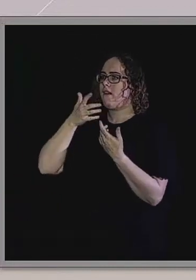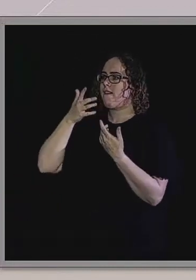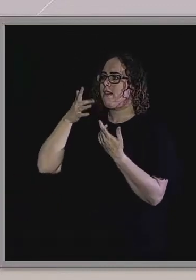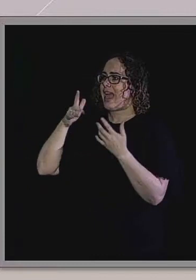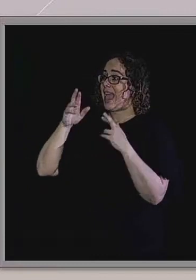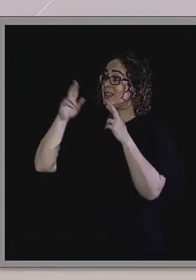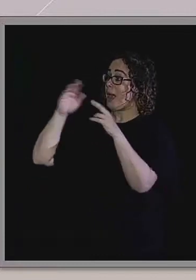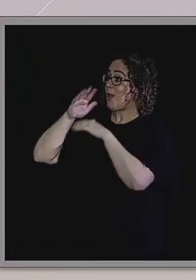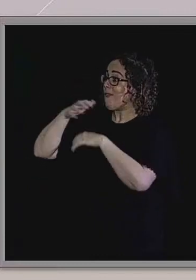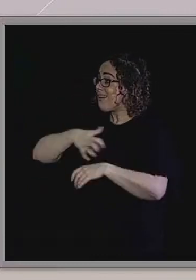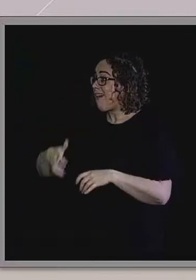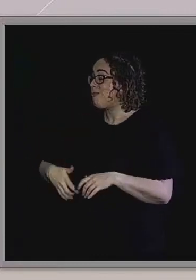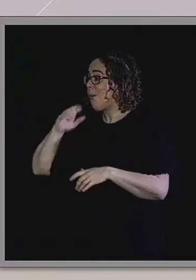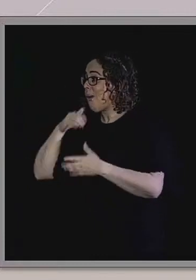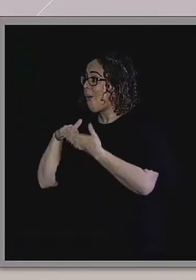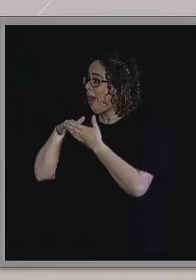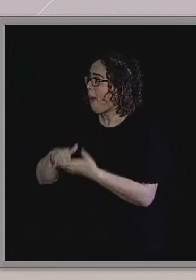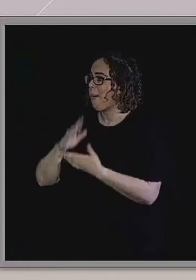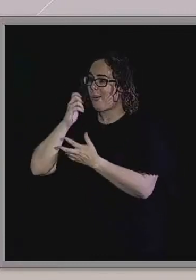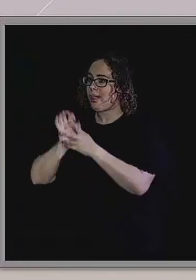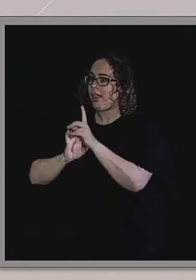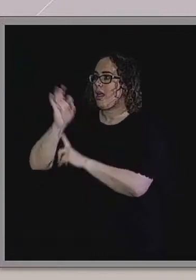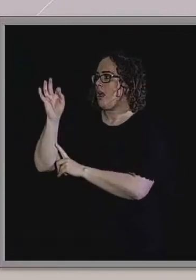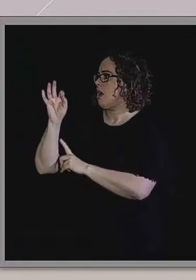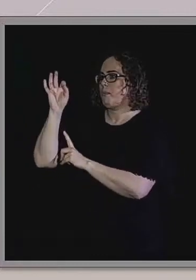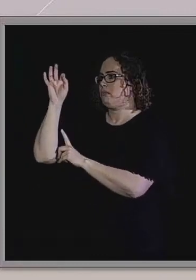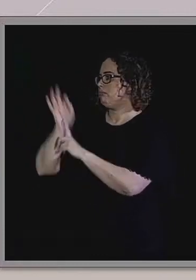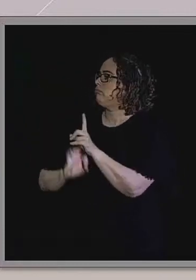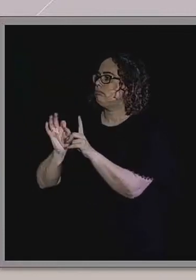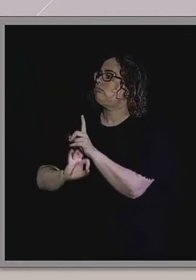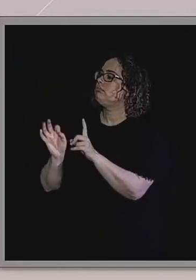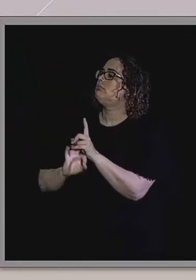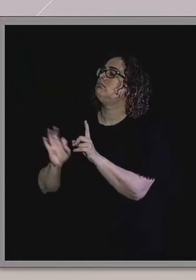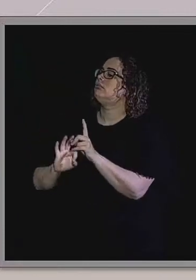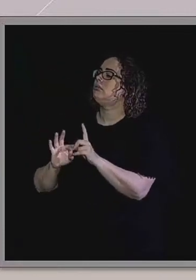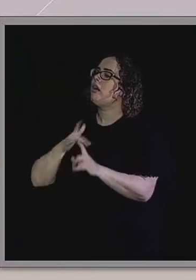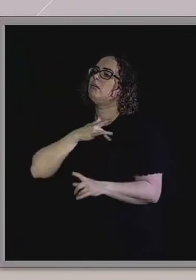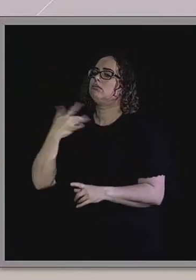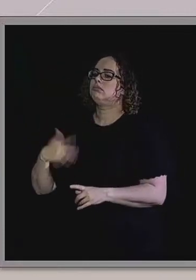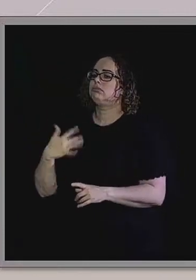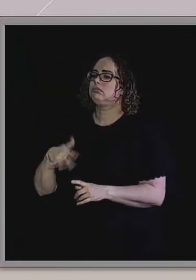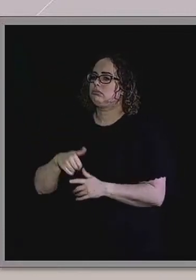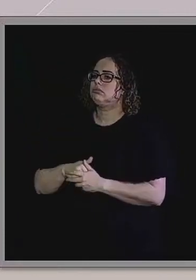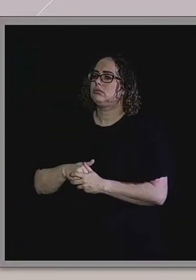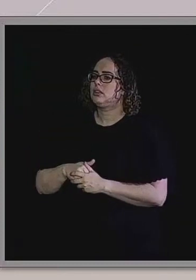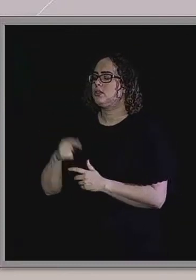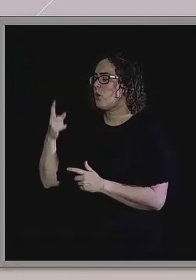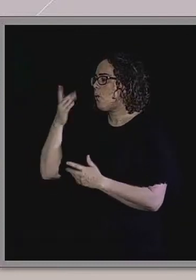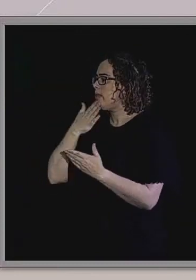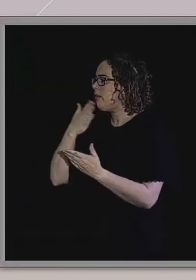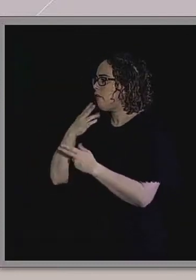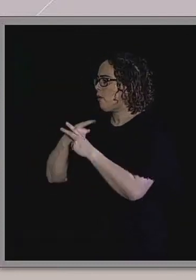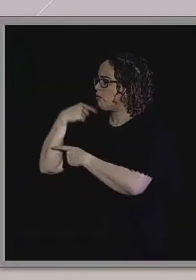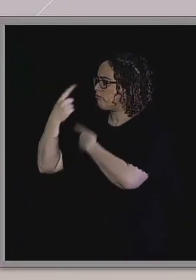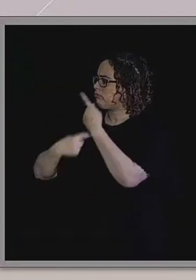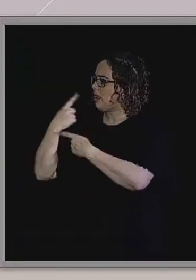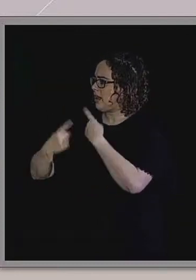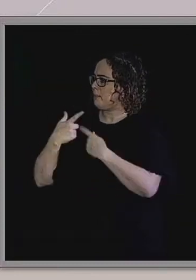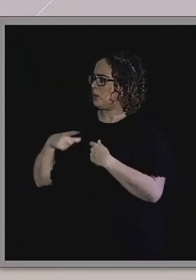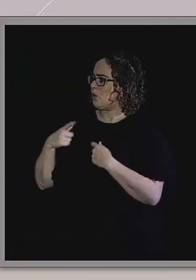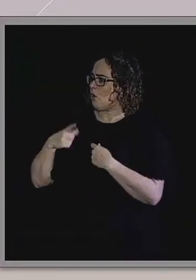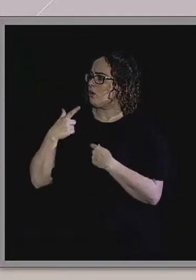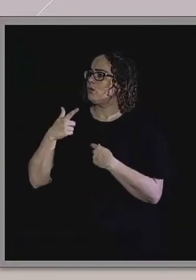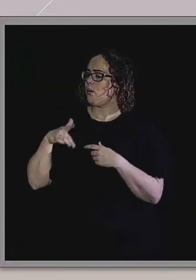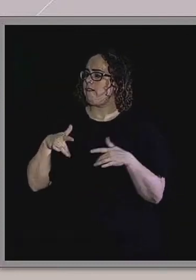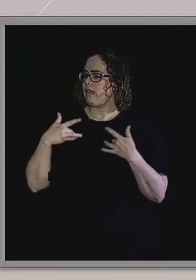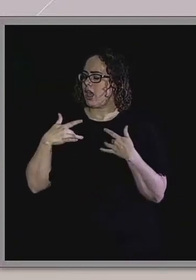the hurt that they bring to our community. So I'm really pleased that you stood your ground, and just hearing some of the things that you spoke about, Michael, about lifting people out